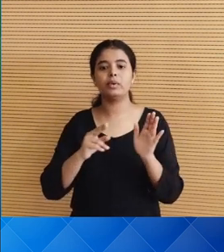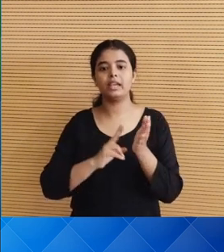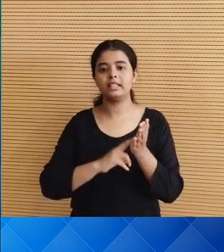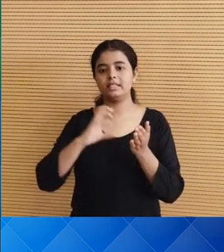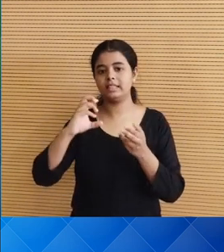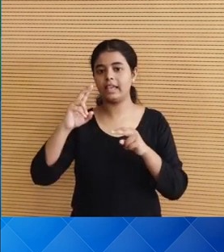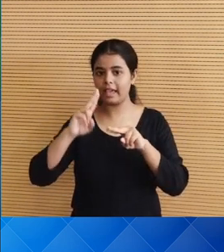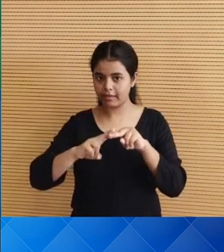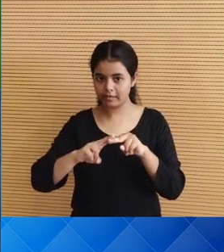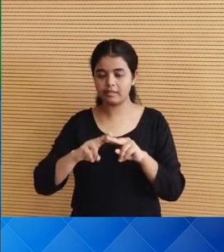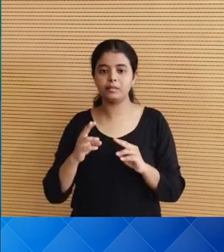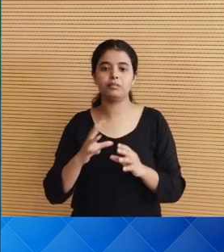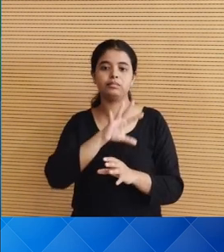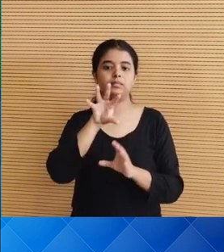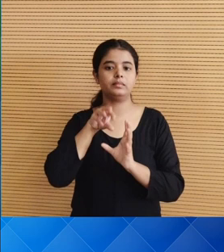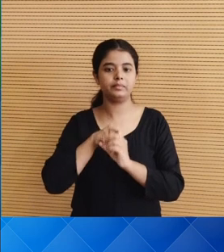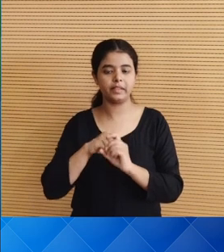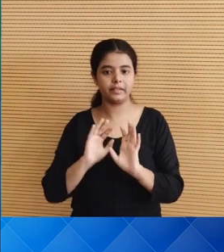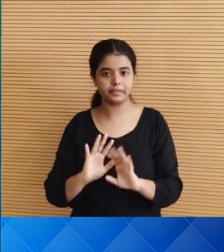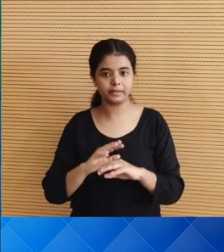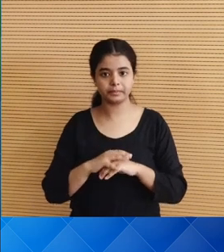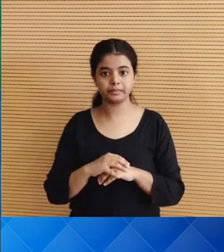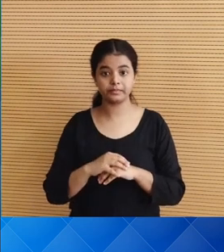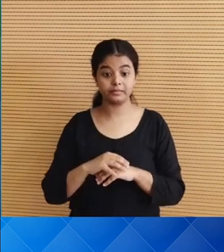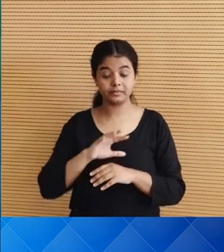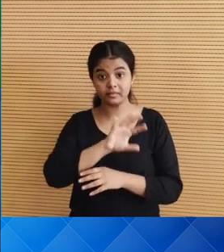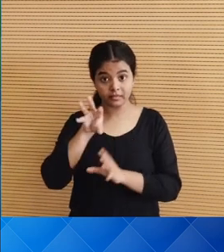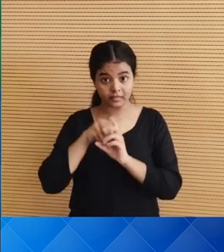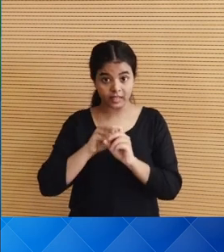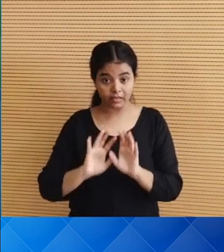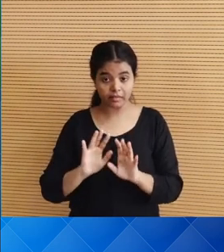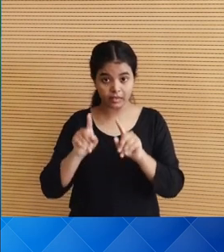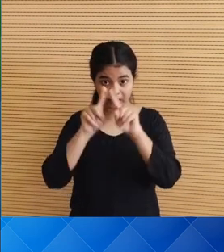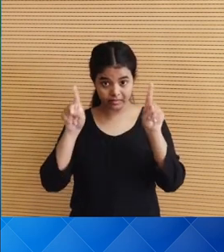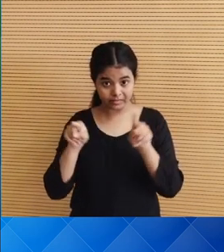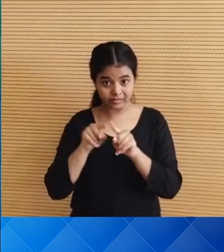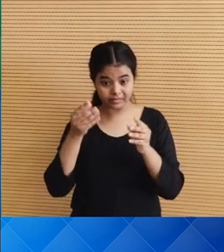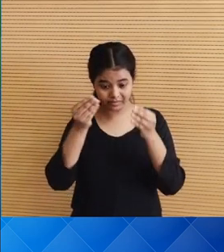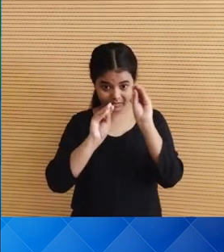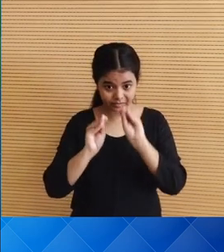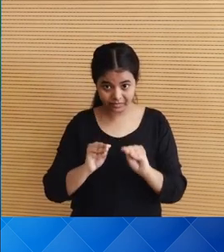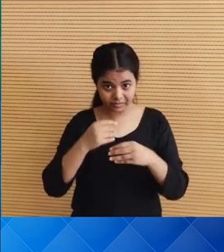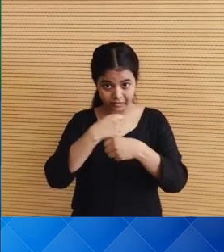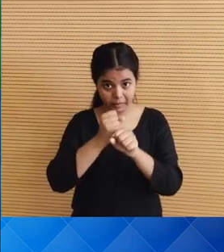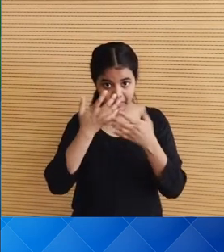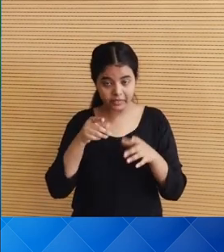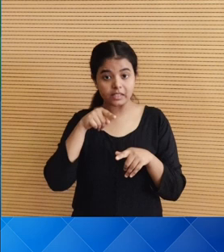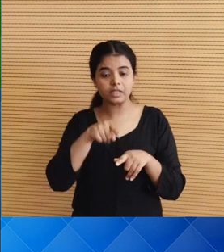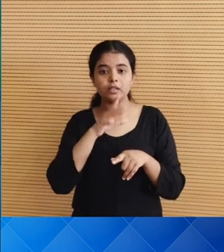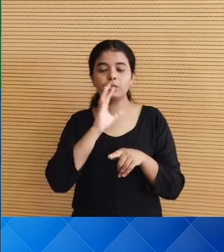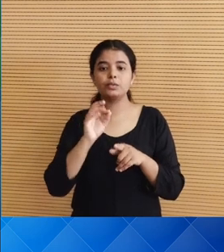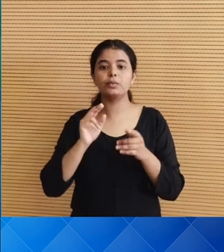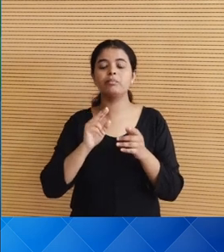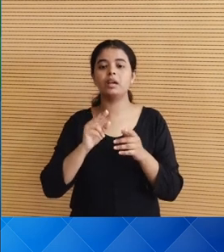and this framework has come out with a hope that positive changes in the curriculum